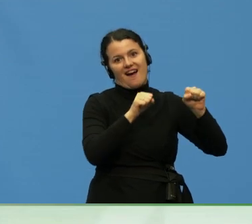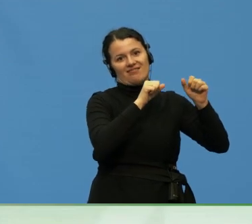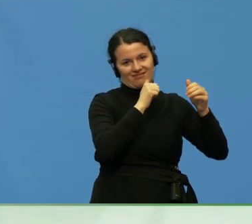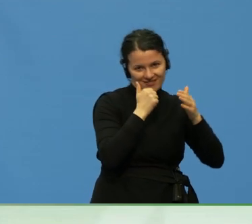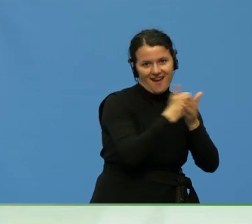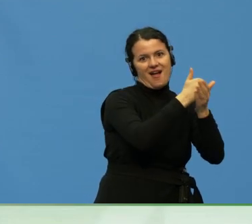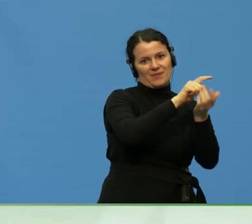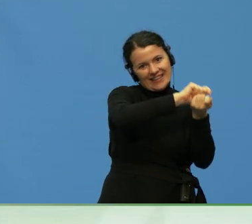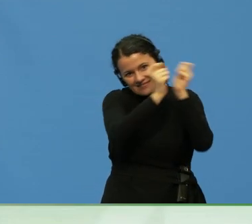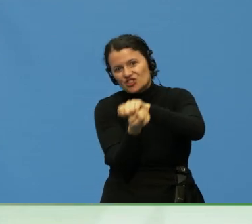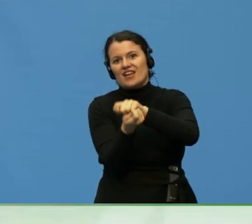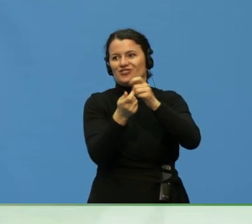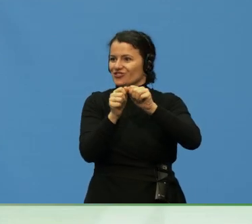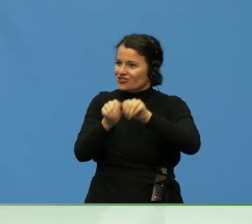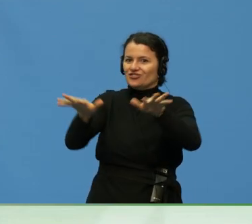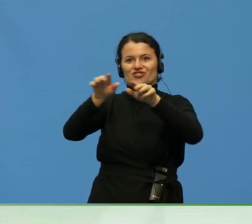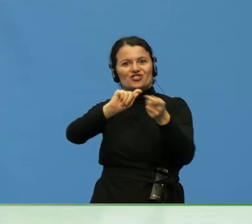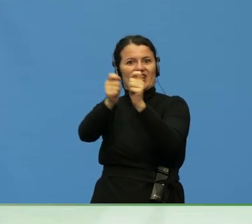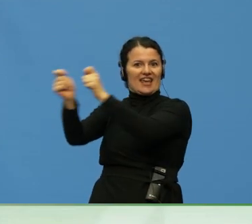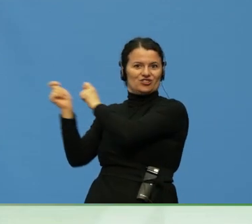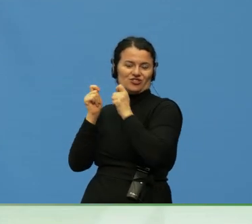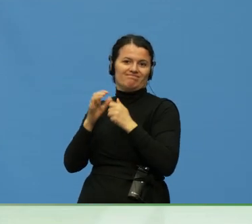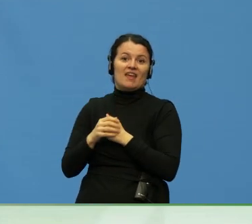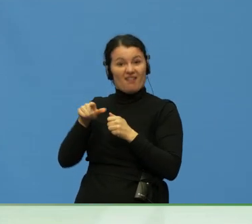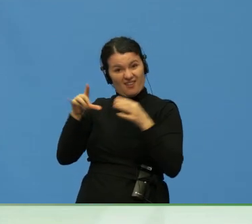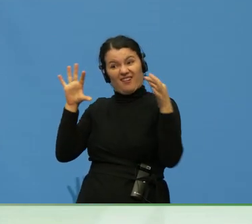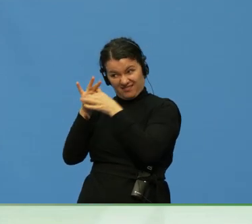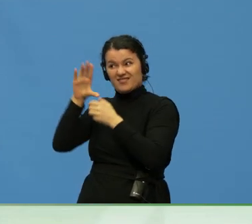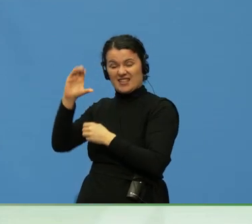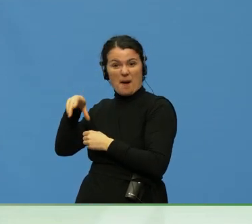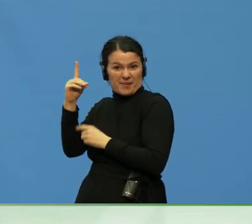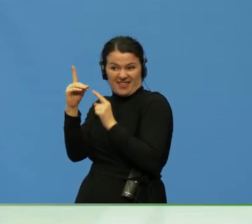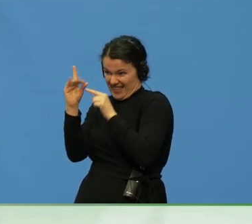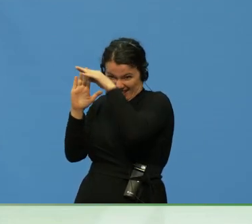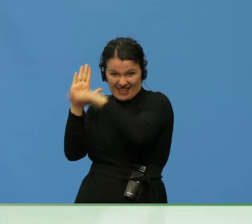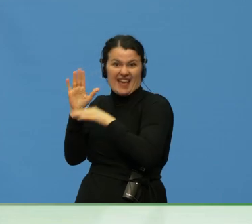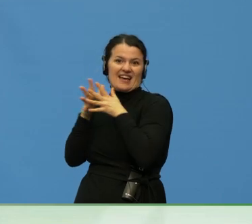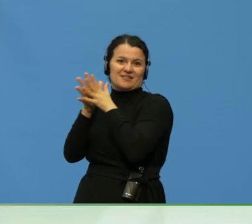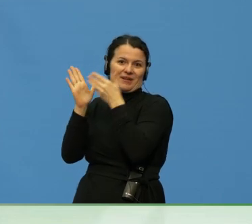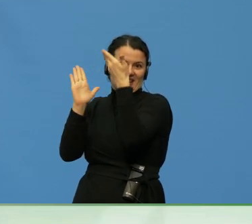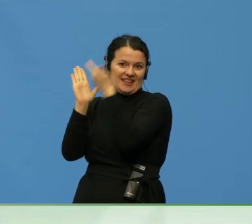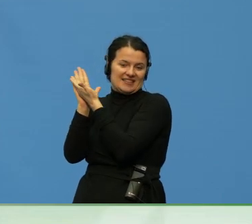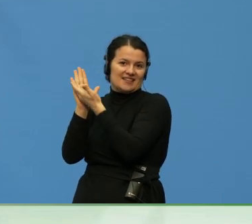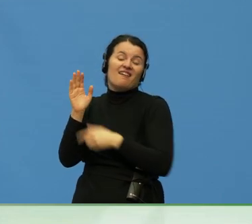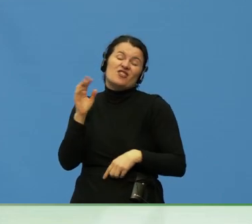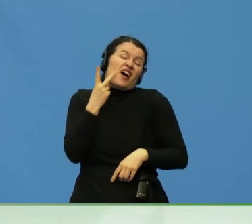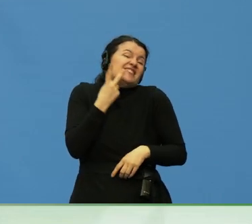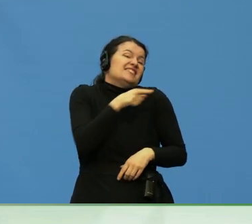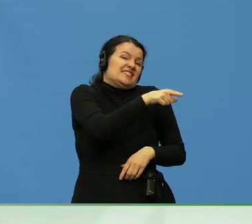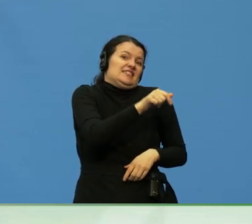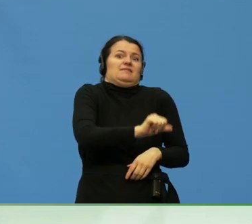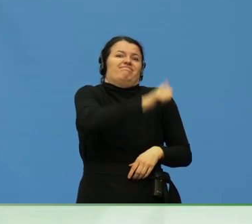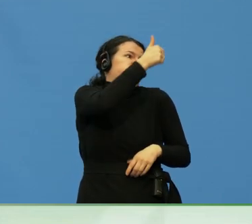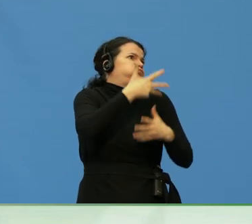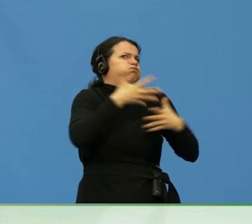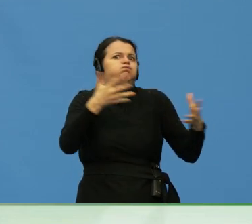implement other more substantive rights in the CRPD. So I think that's a huge problem in many countries, in